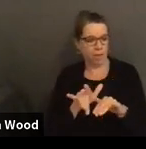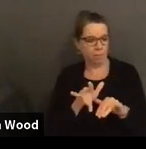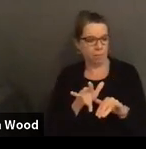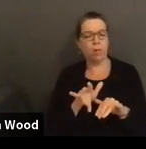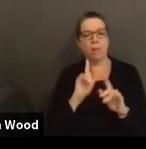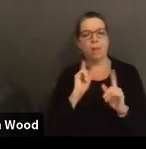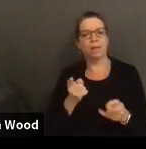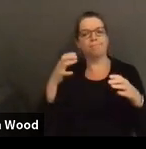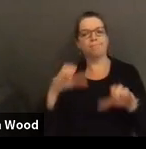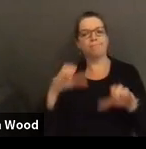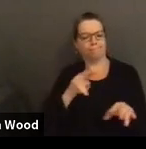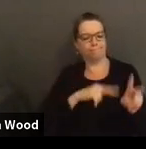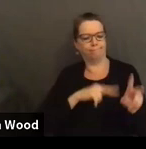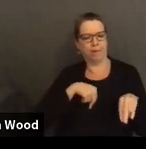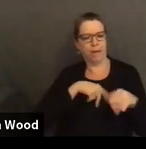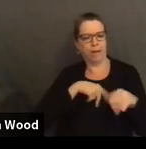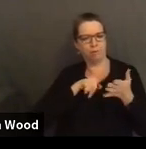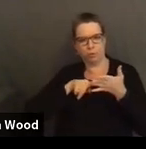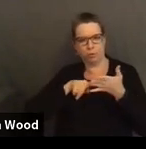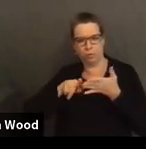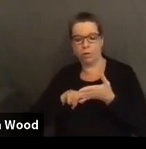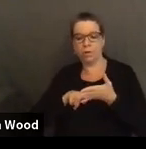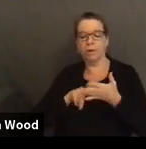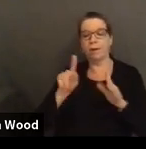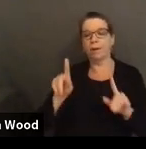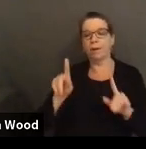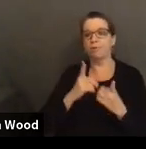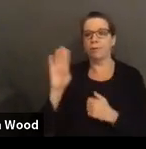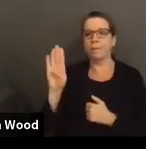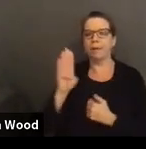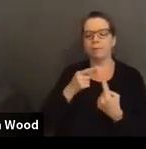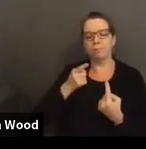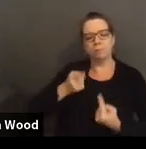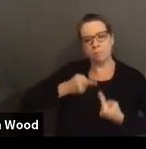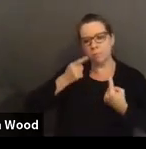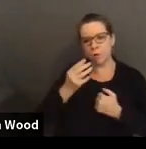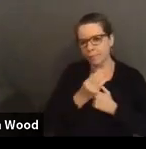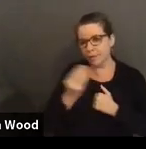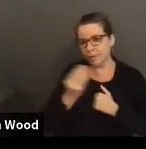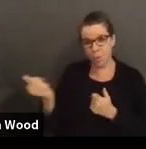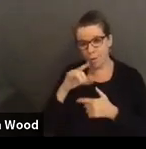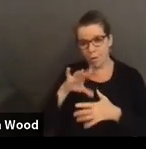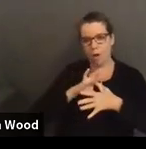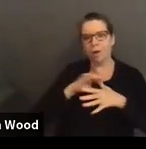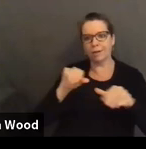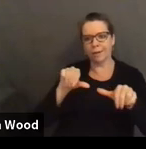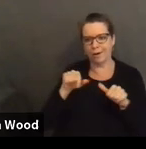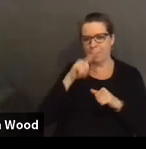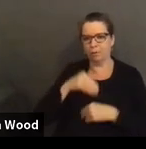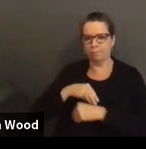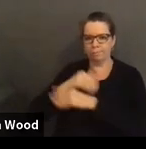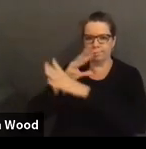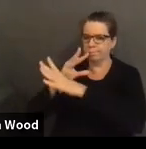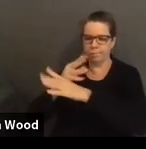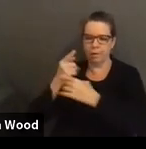teachers to use them. They struggled significantly with materials in all content areas during the distance learning in the spring, but